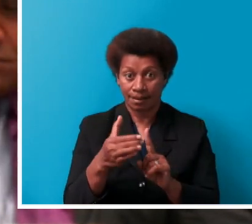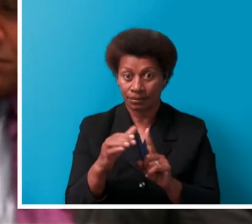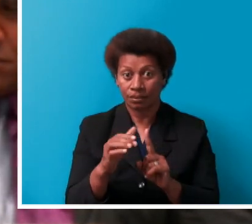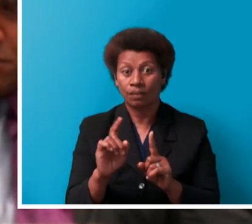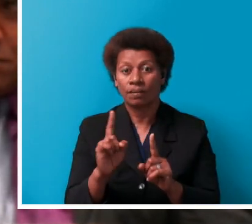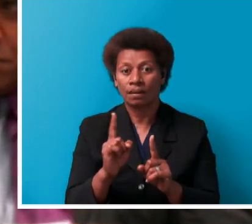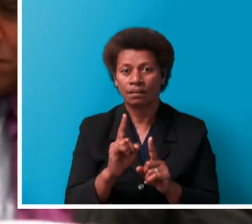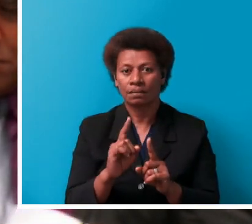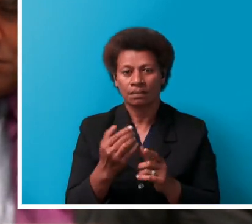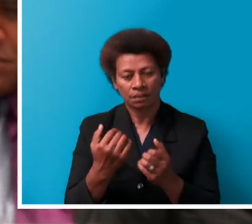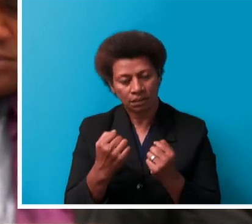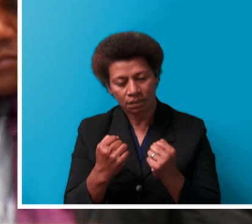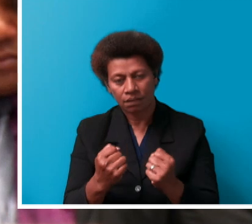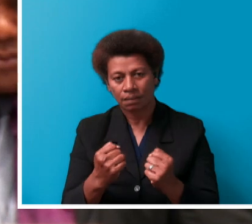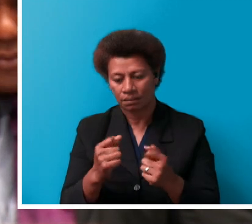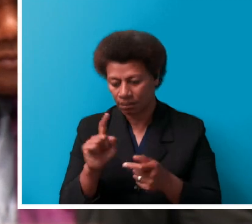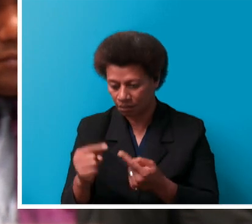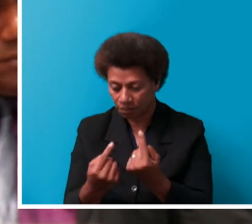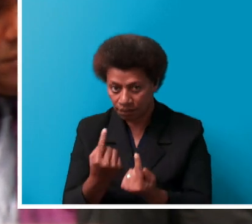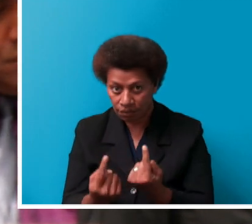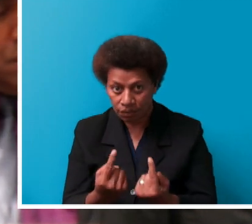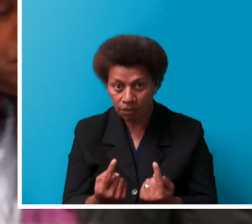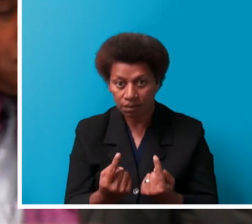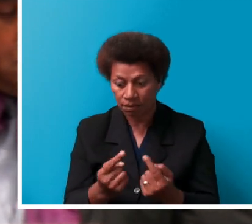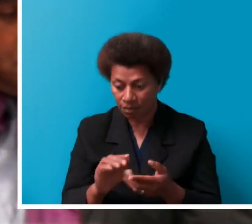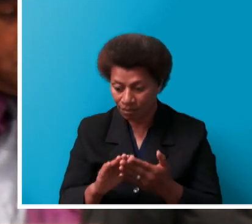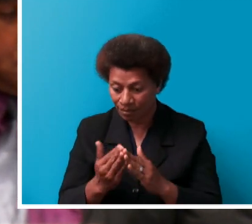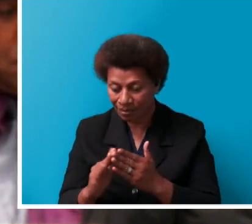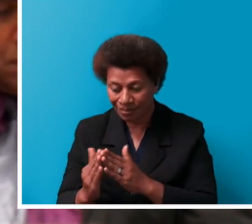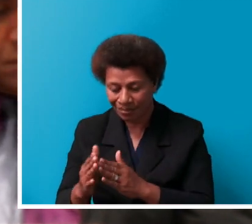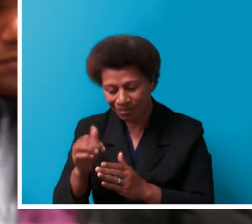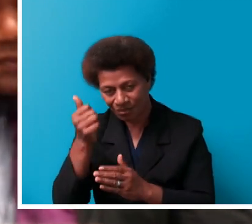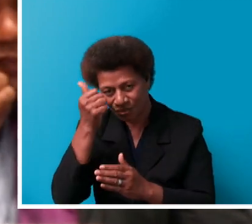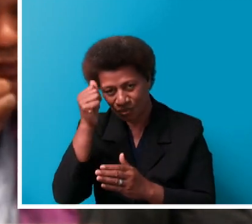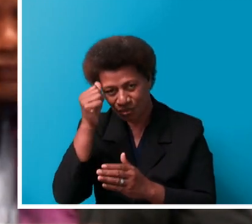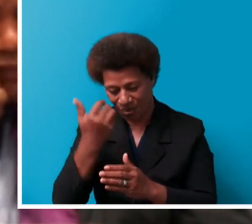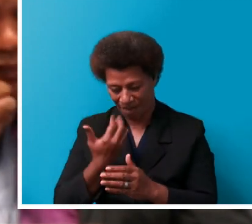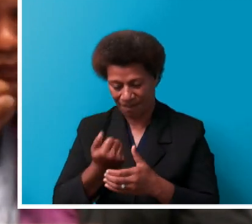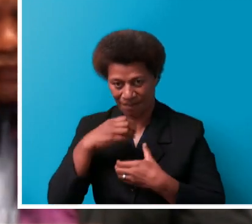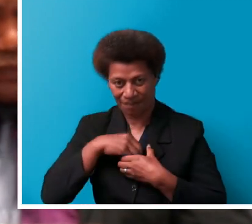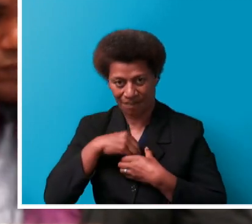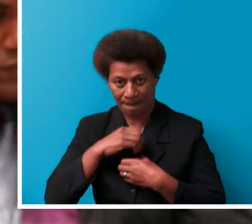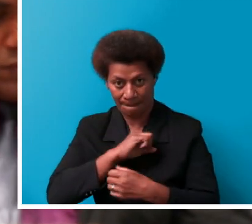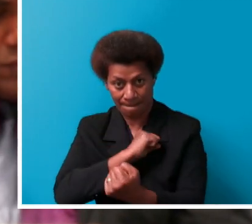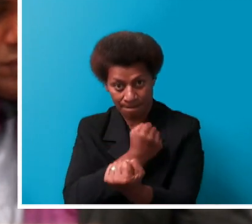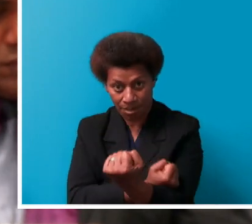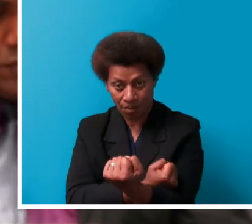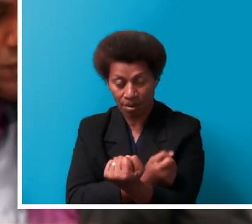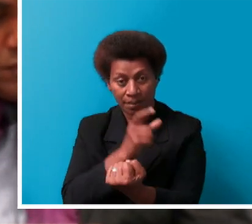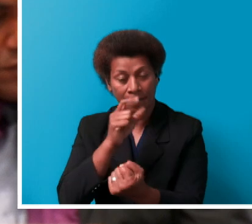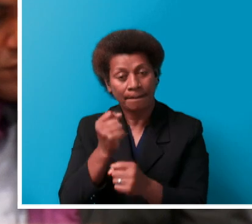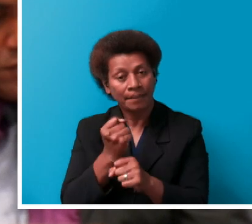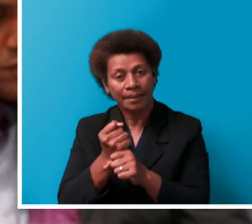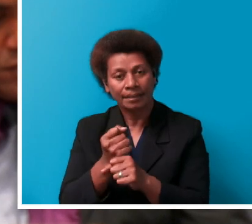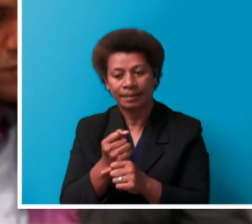resilience where each individual and community knows that they have the power to drive the change they